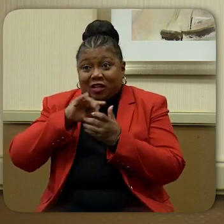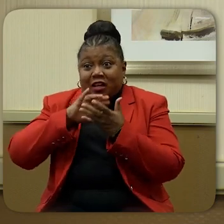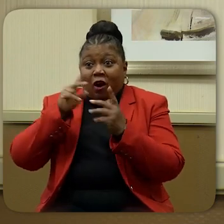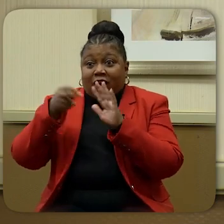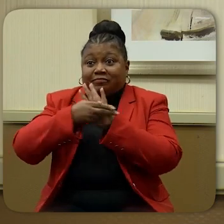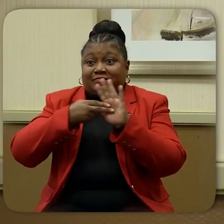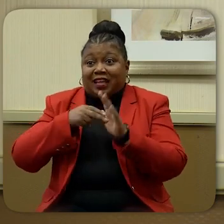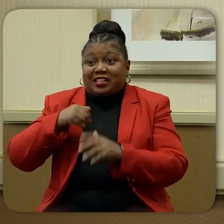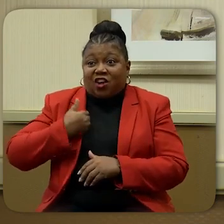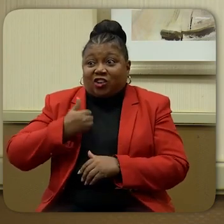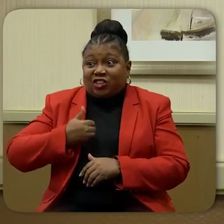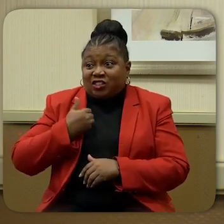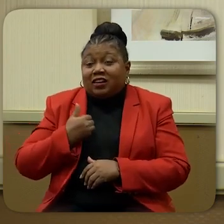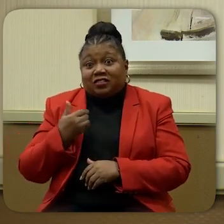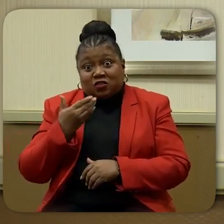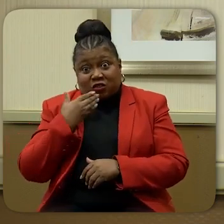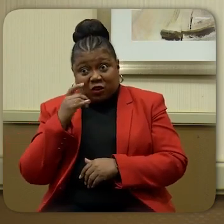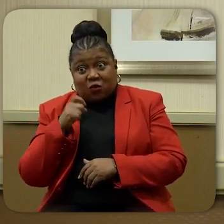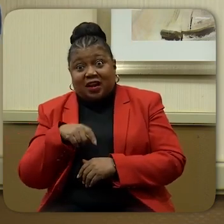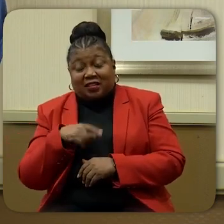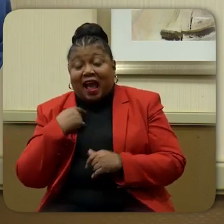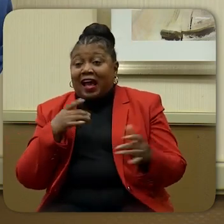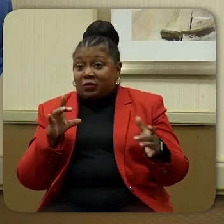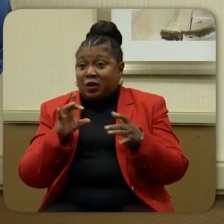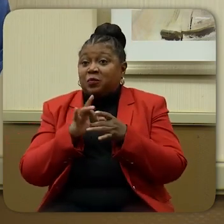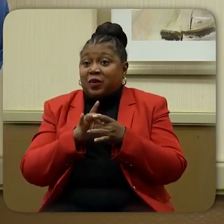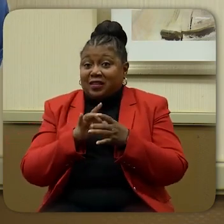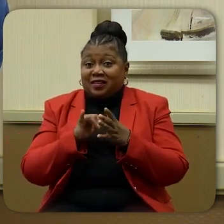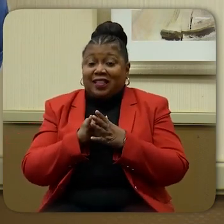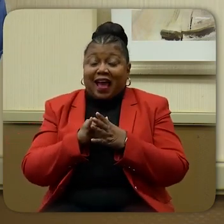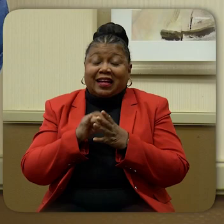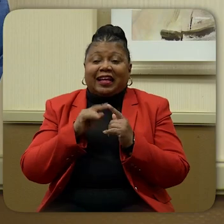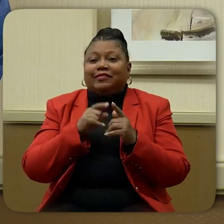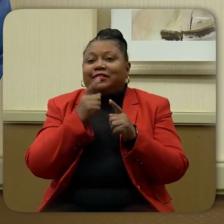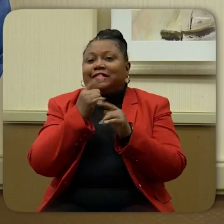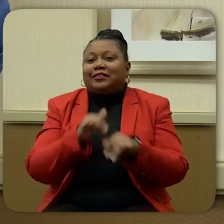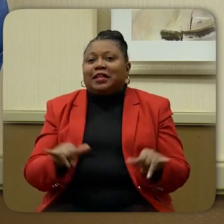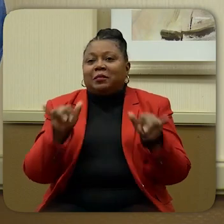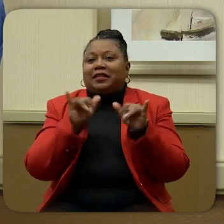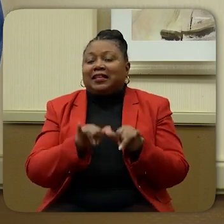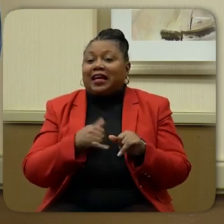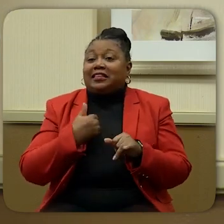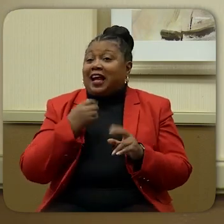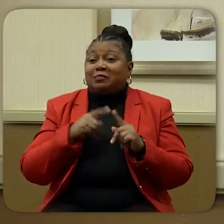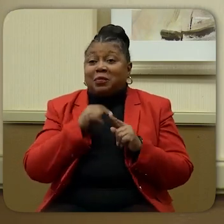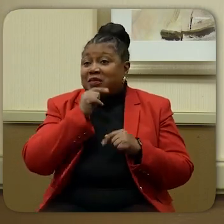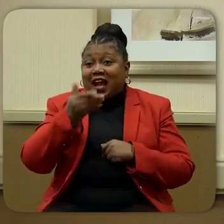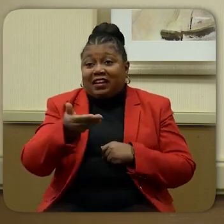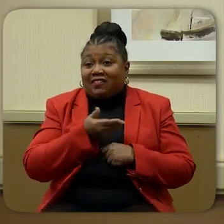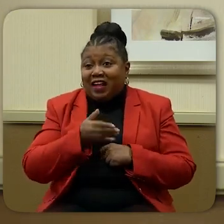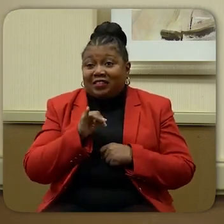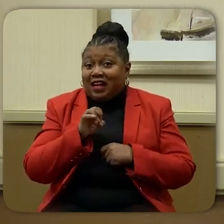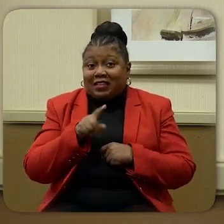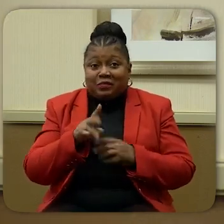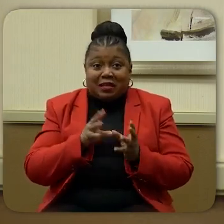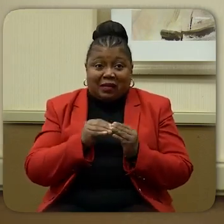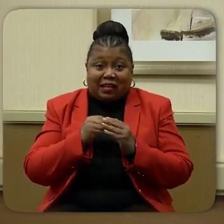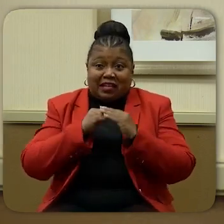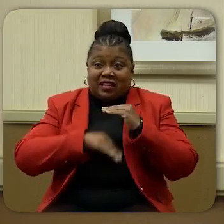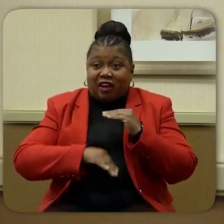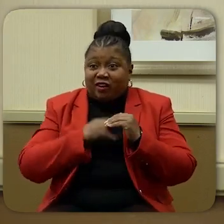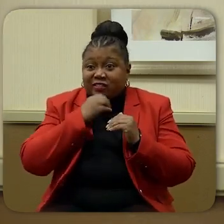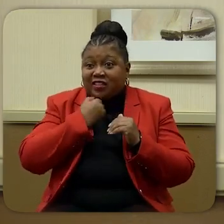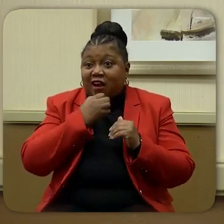younger? The question's like, how do we bridge that if typically young people weren't invited to IEP meetings younger